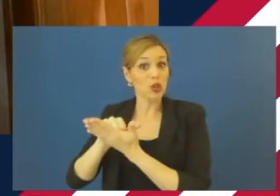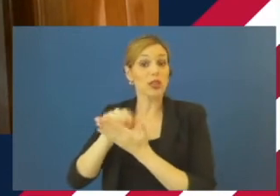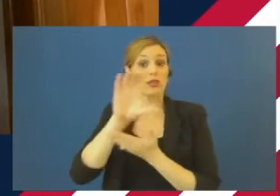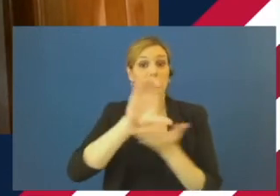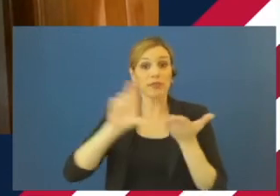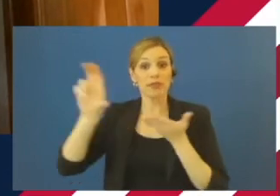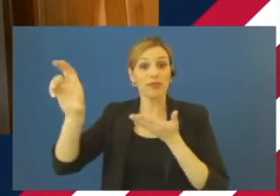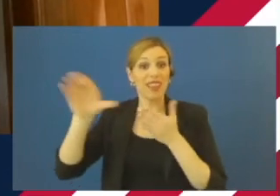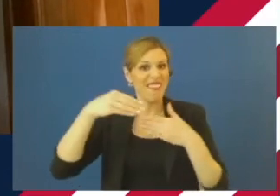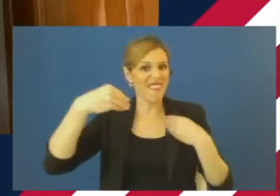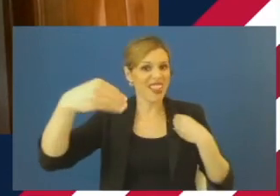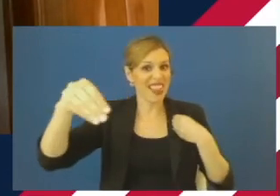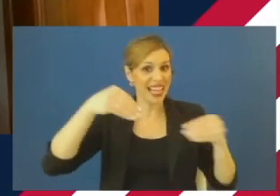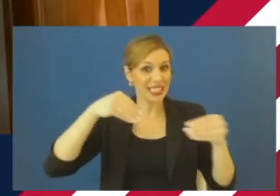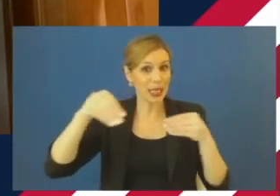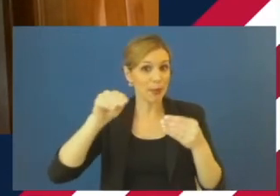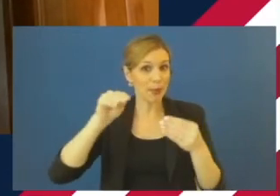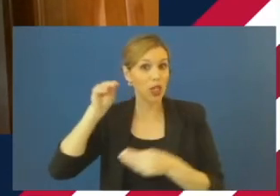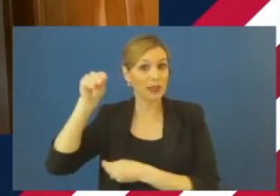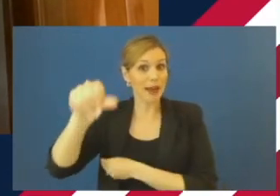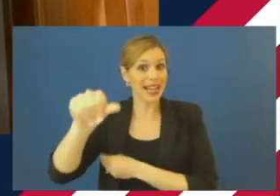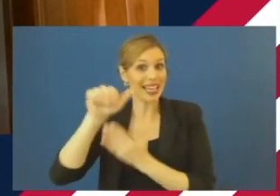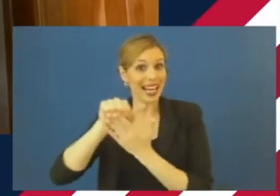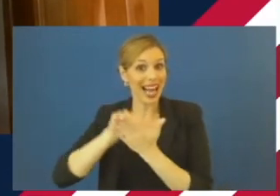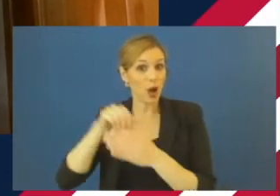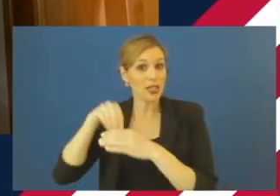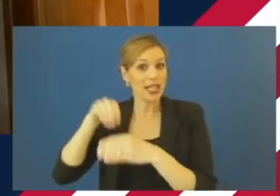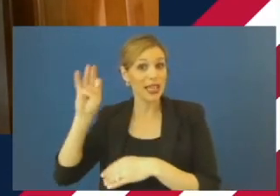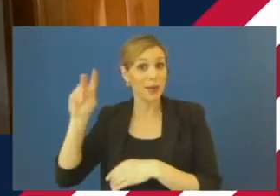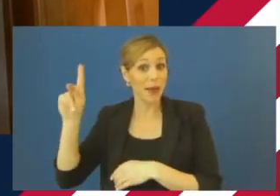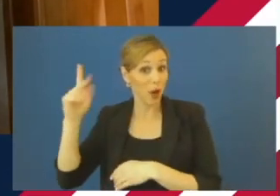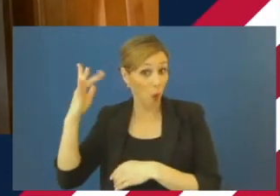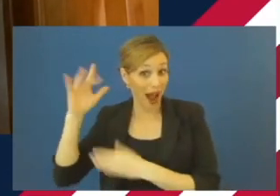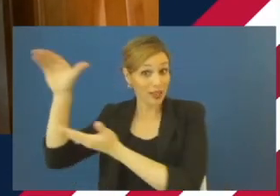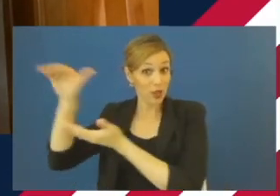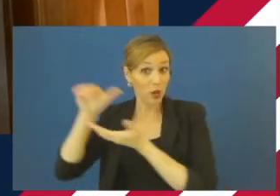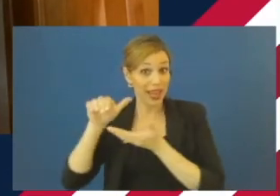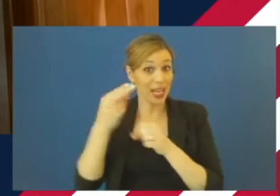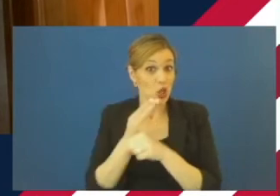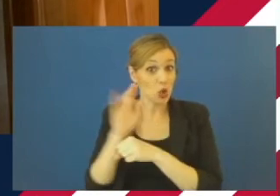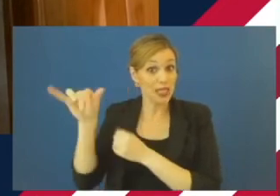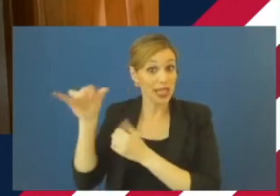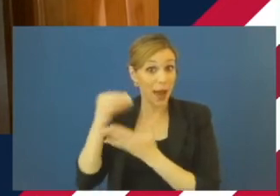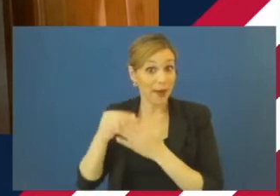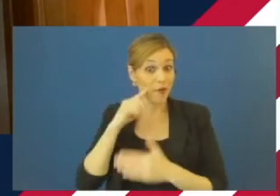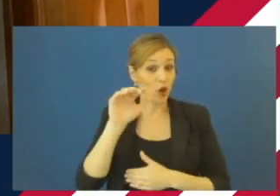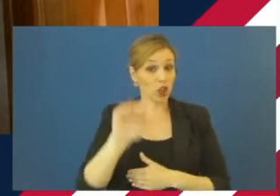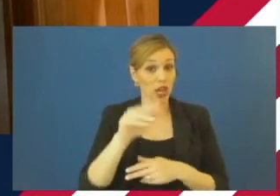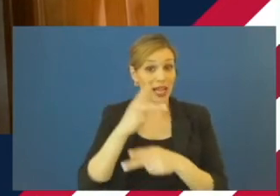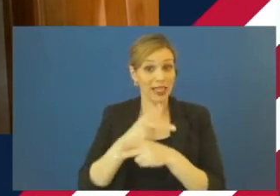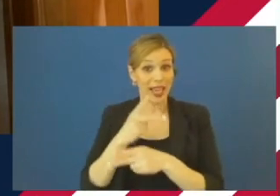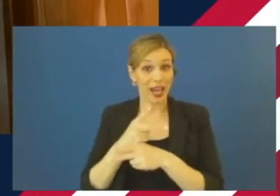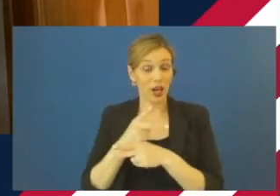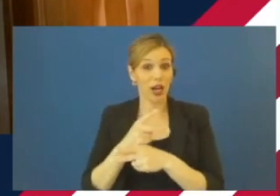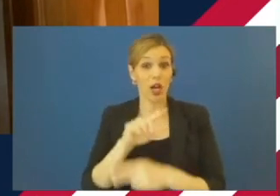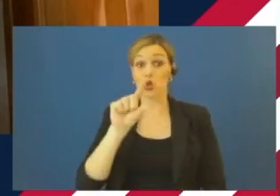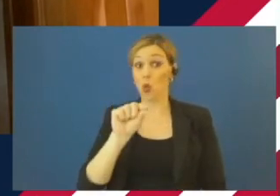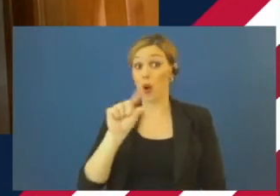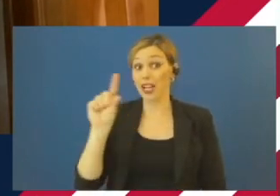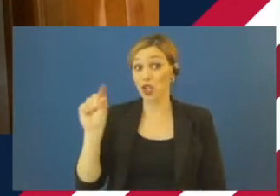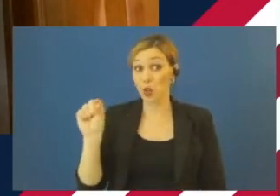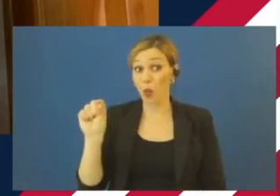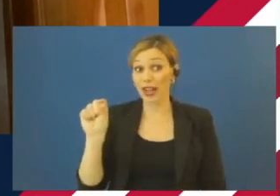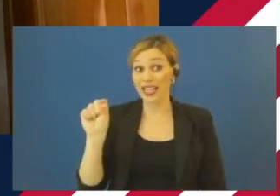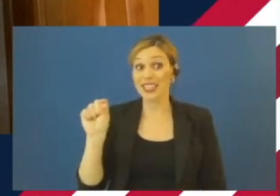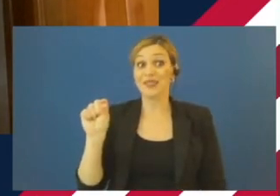the gates due to long wait lists and minimal options. As we face the fall of 2020, with many schools already releasing guidance that children will